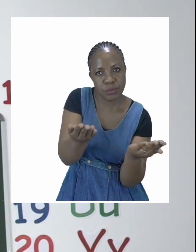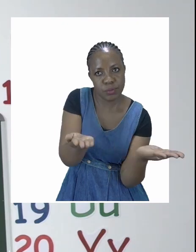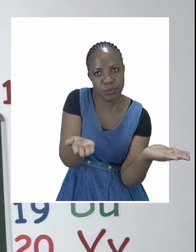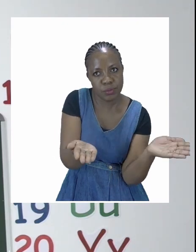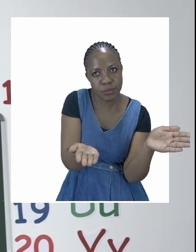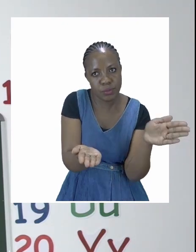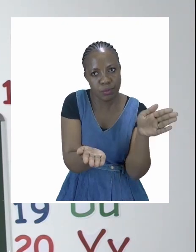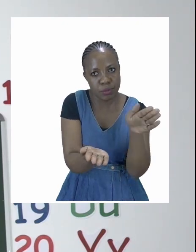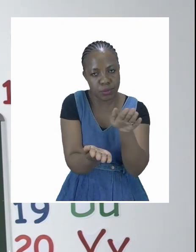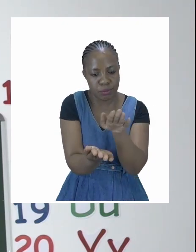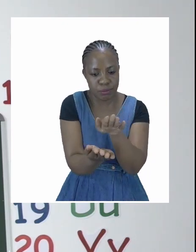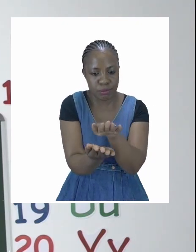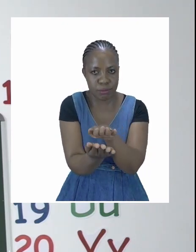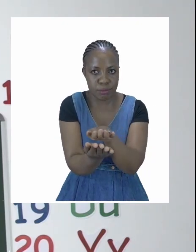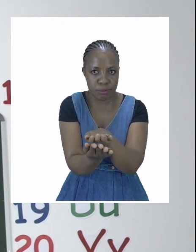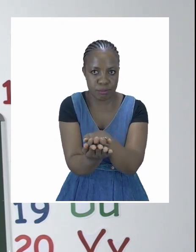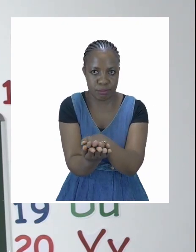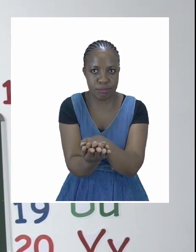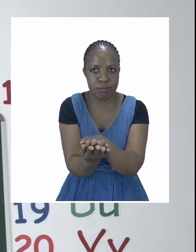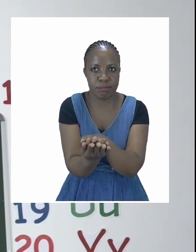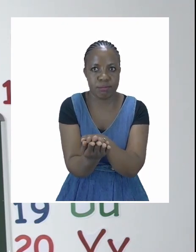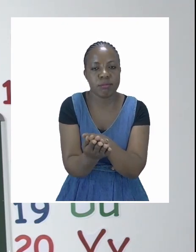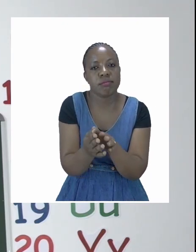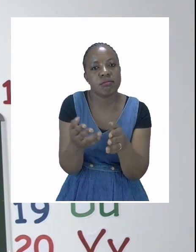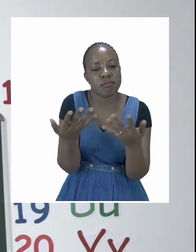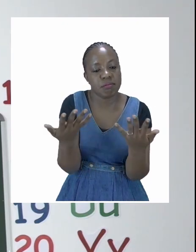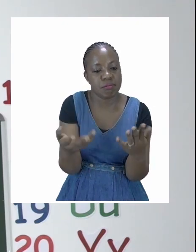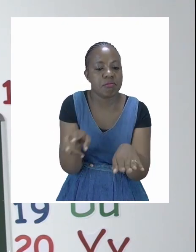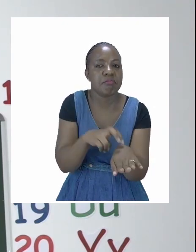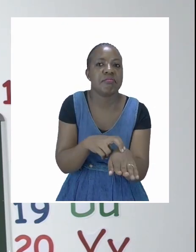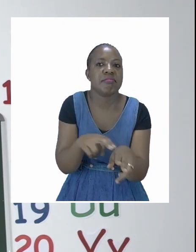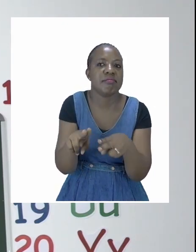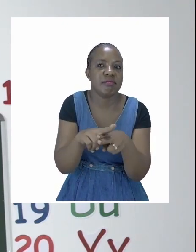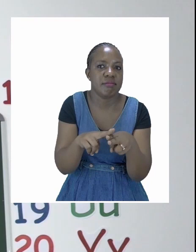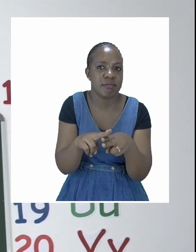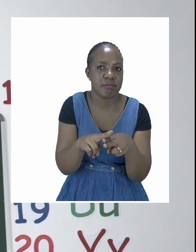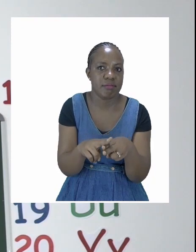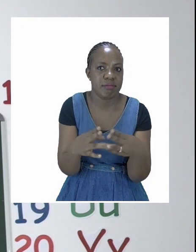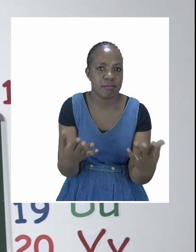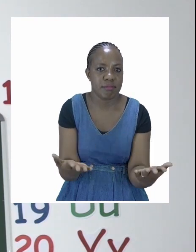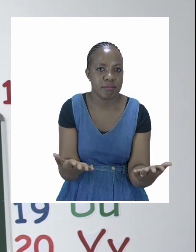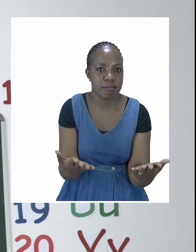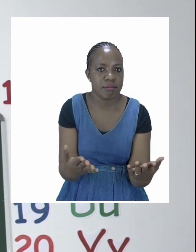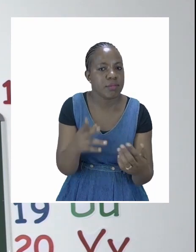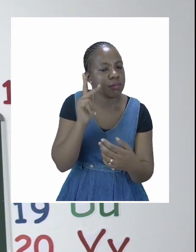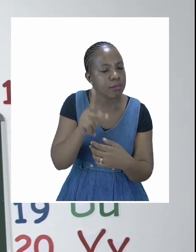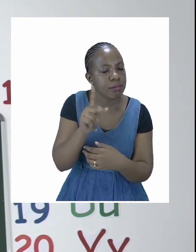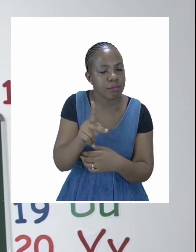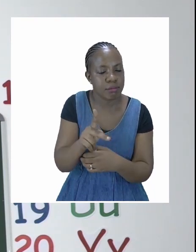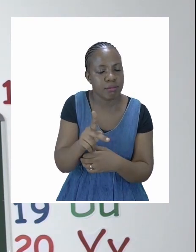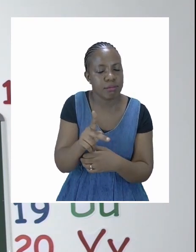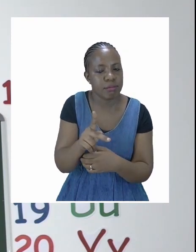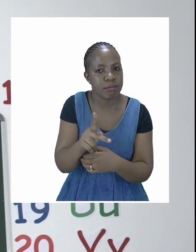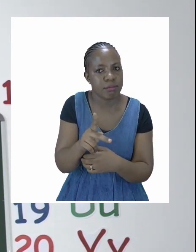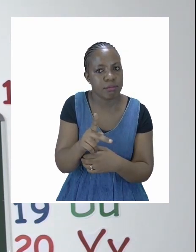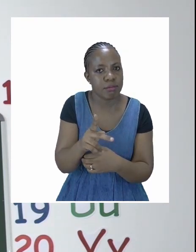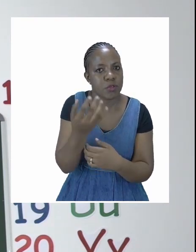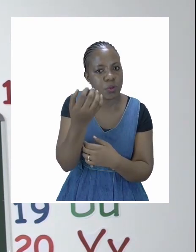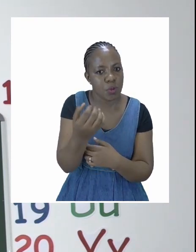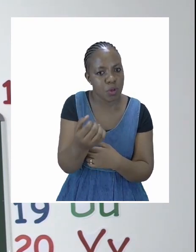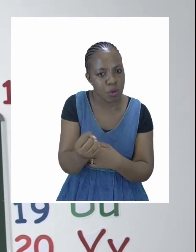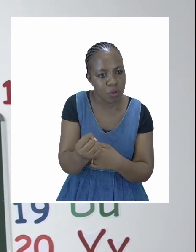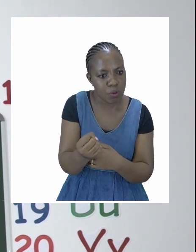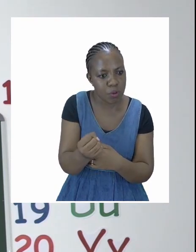it for ready to use. But there is more. We are also available on